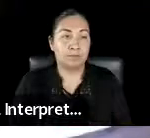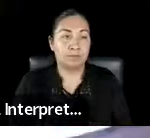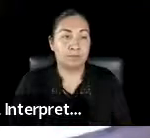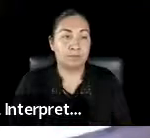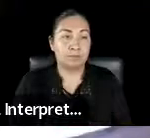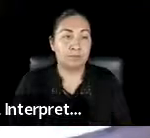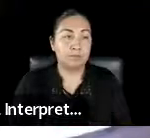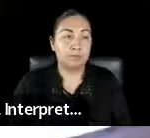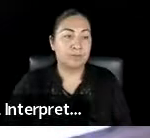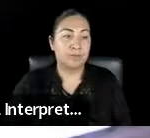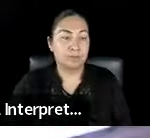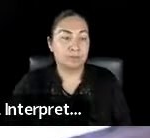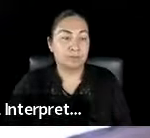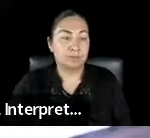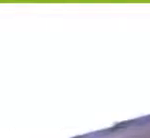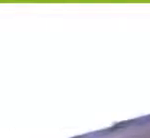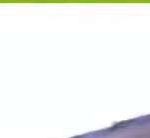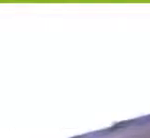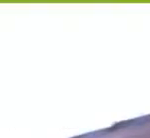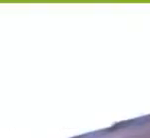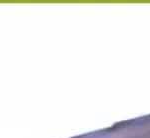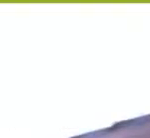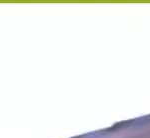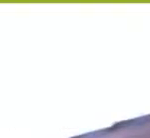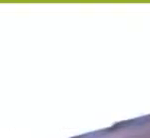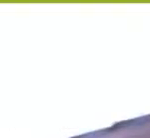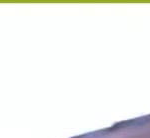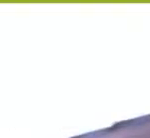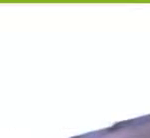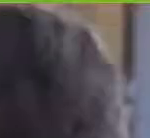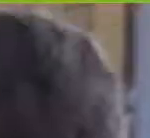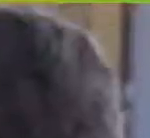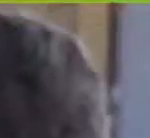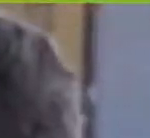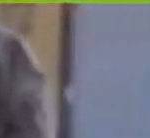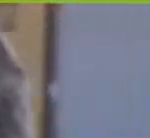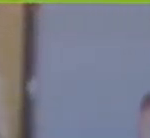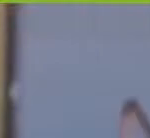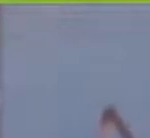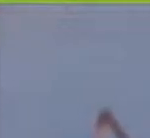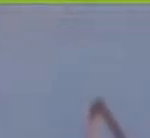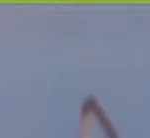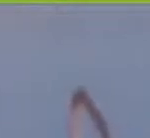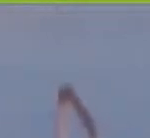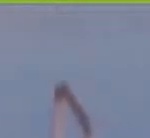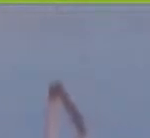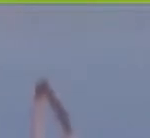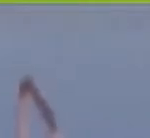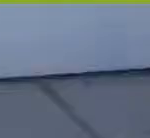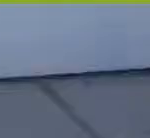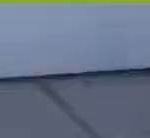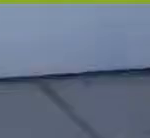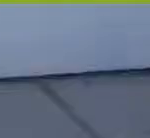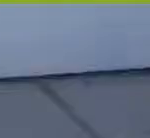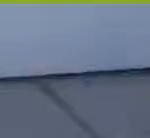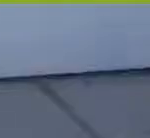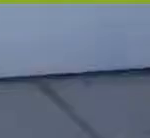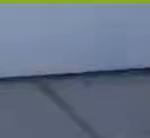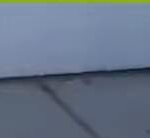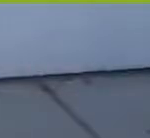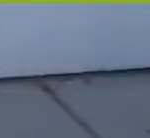Living with depression feels like you're not in control. Even everyday tasks seem a little more difficult, like someone else is pulling your